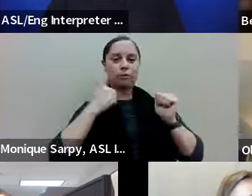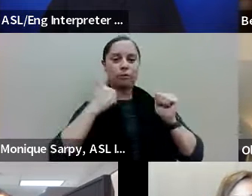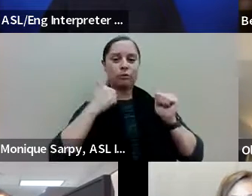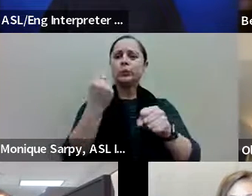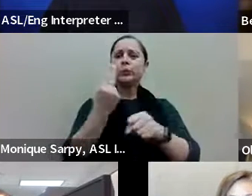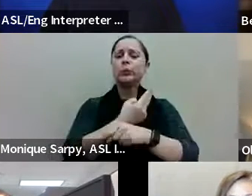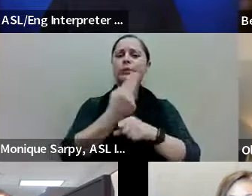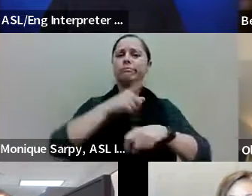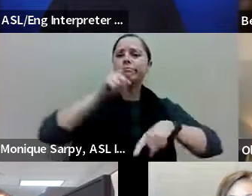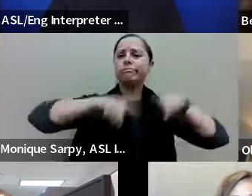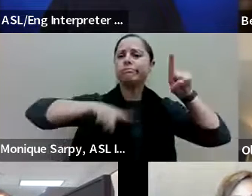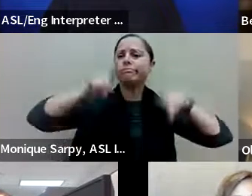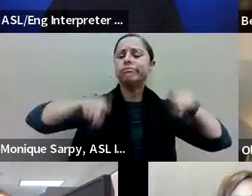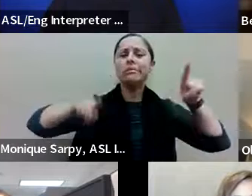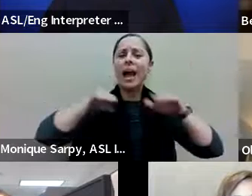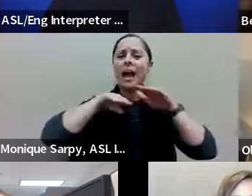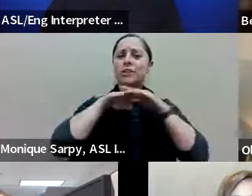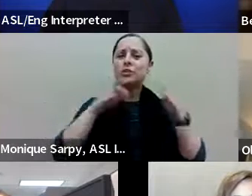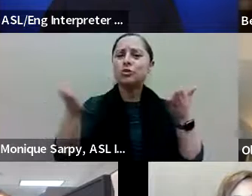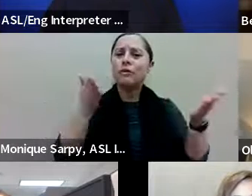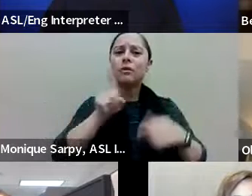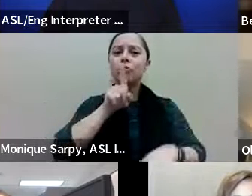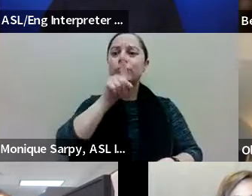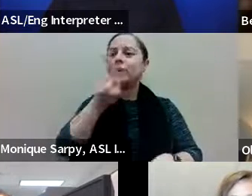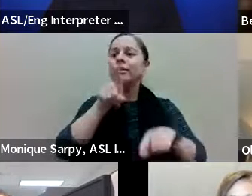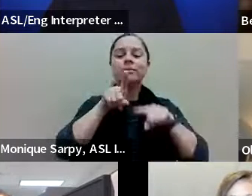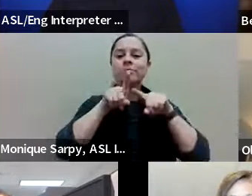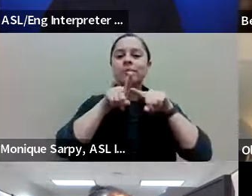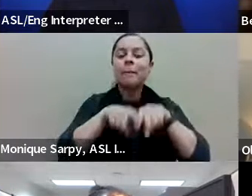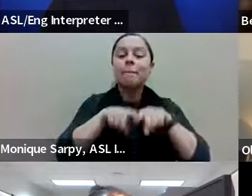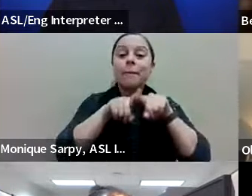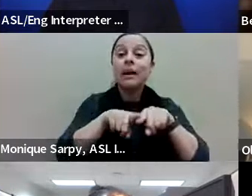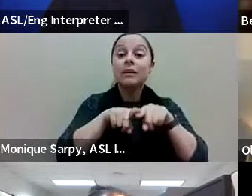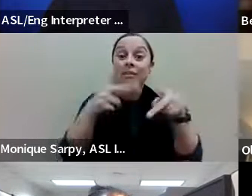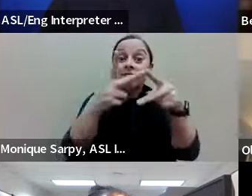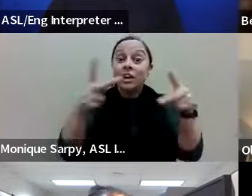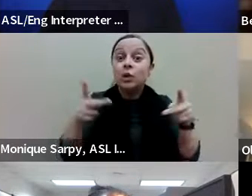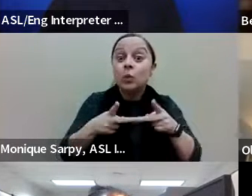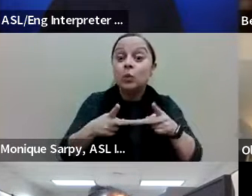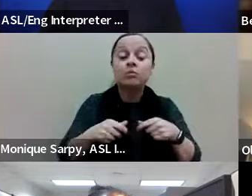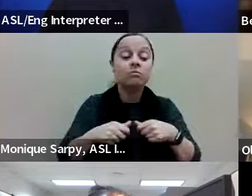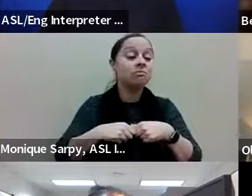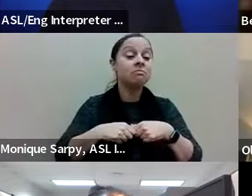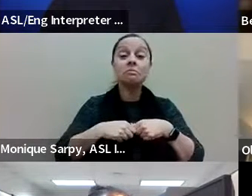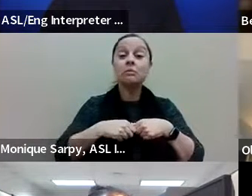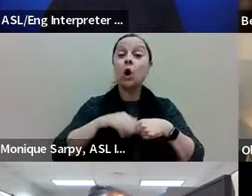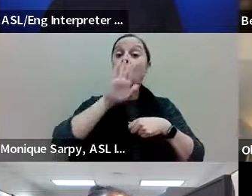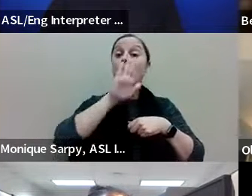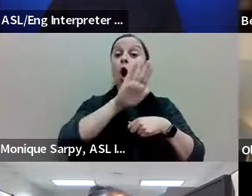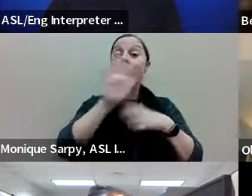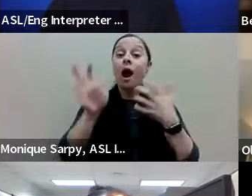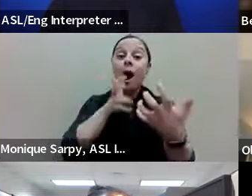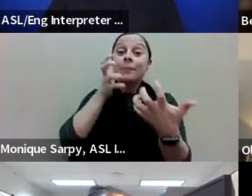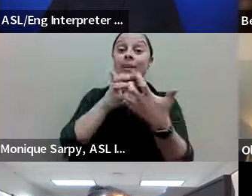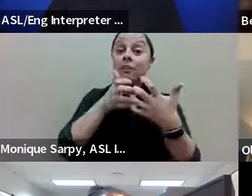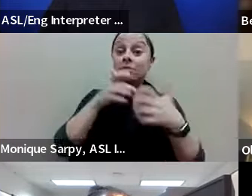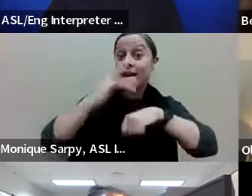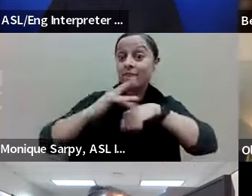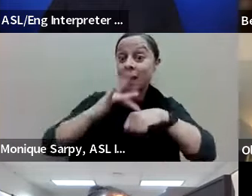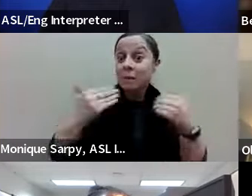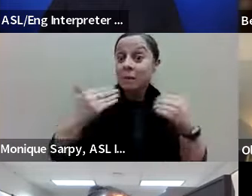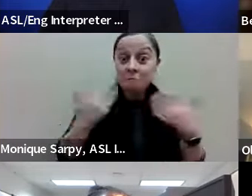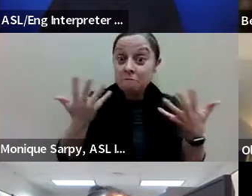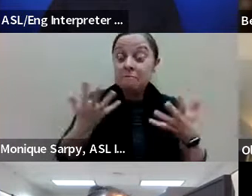of access services. It really depends on the venue, what the available accommodations are, and the type